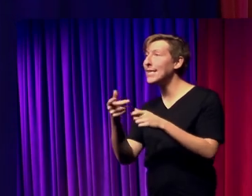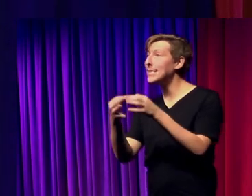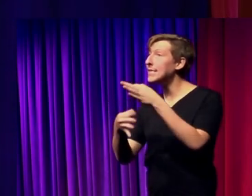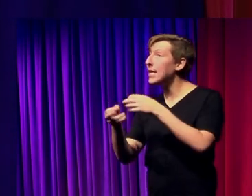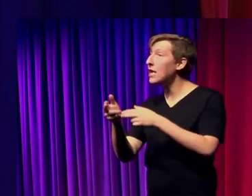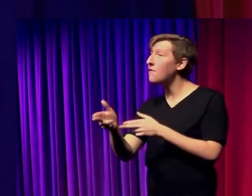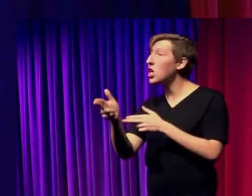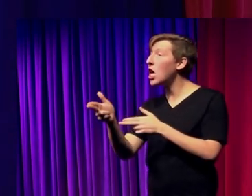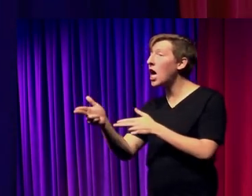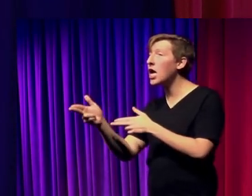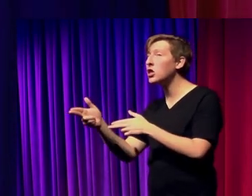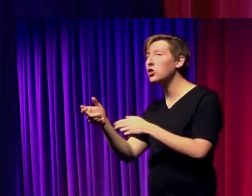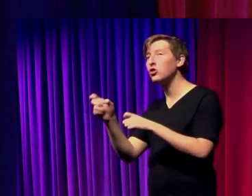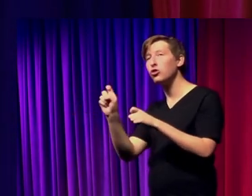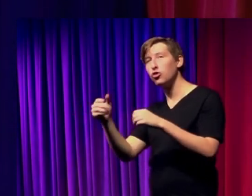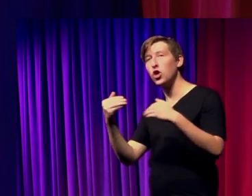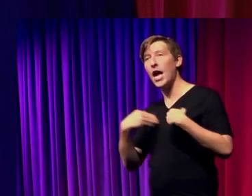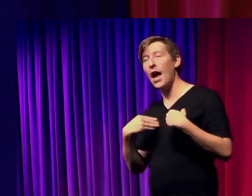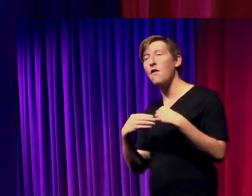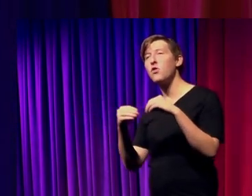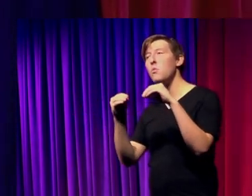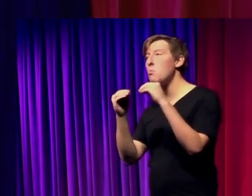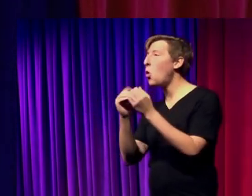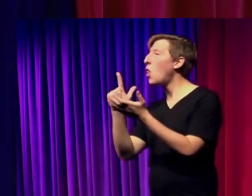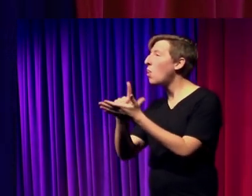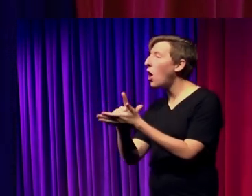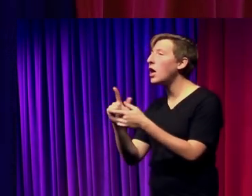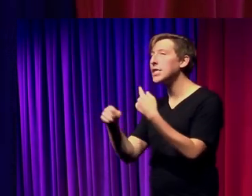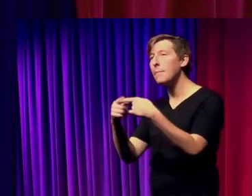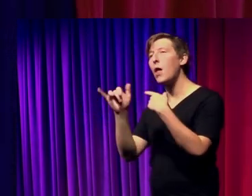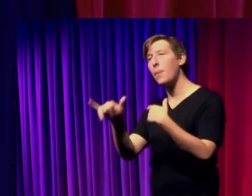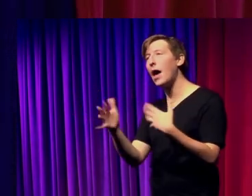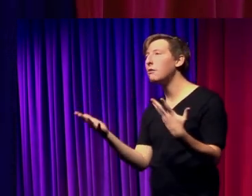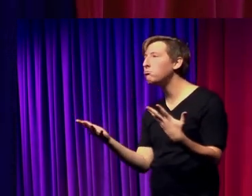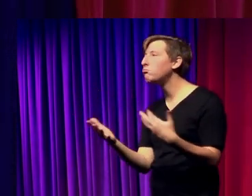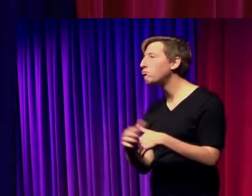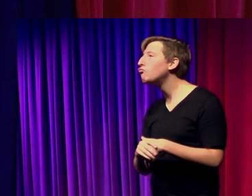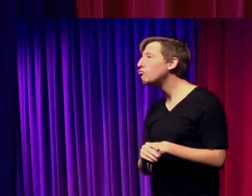the internet. Yeah, have you guys seen the internet?